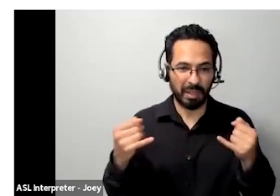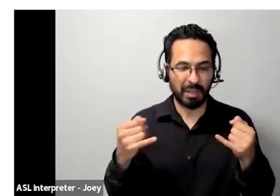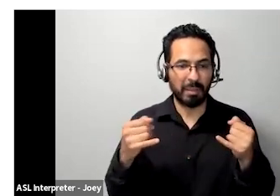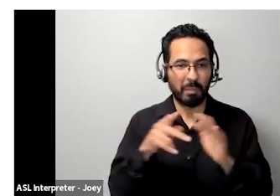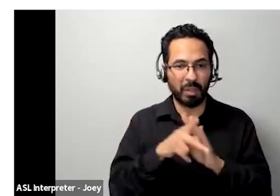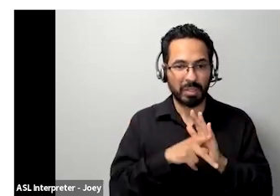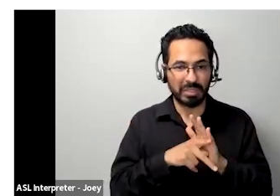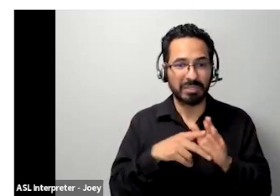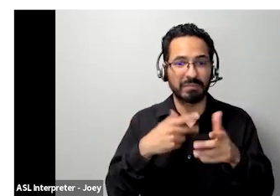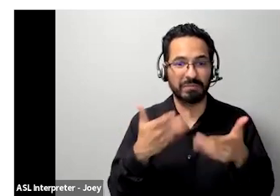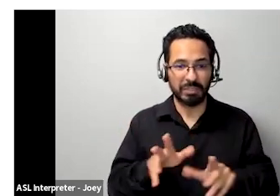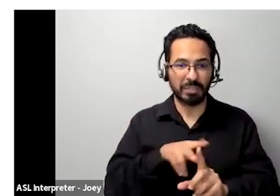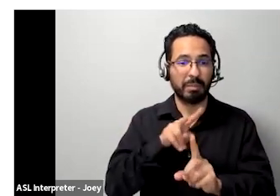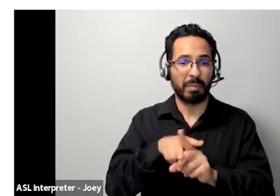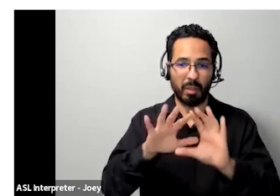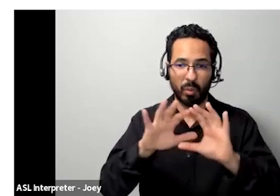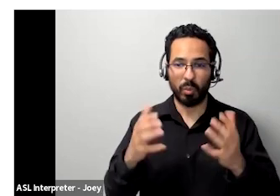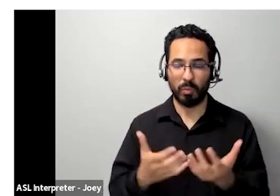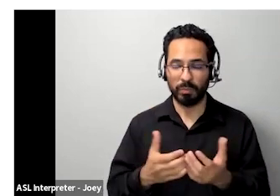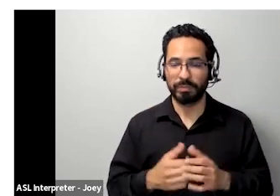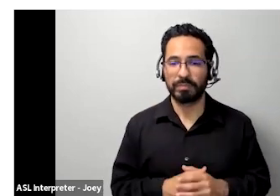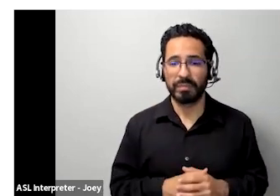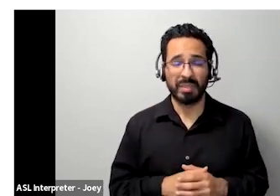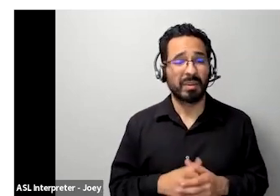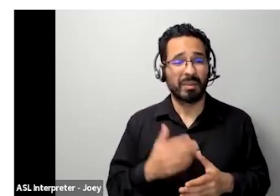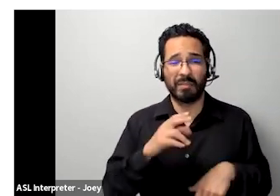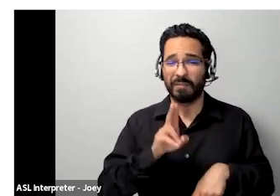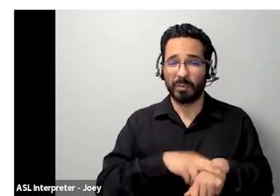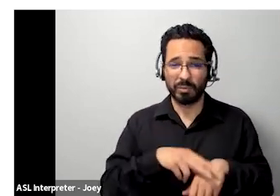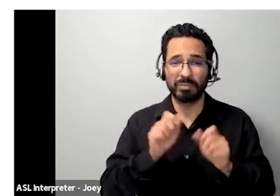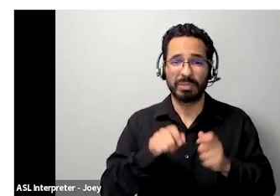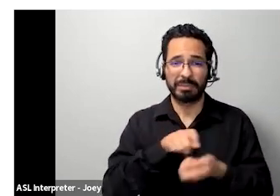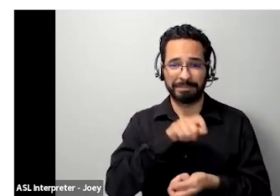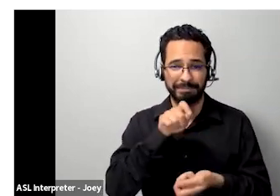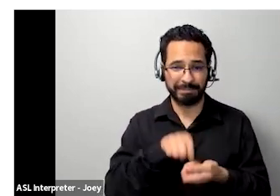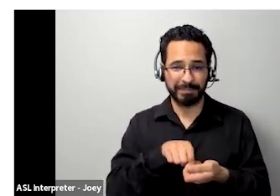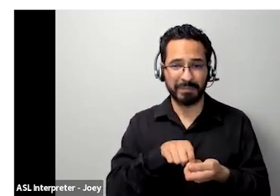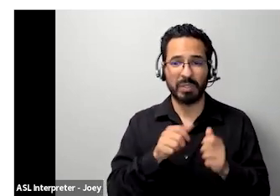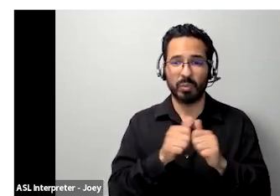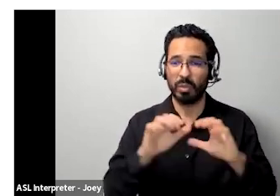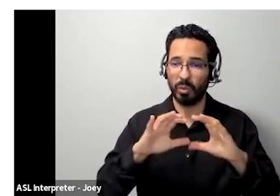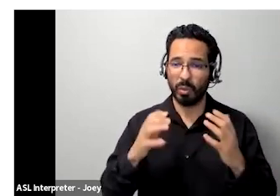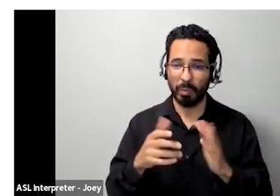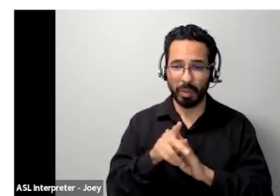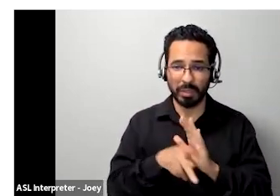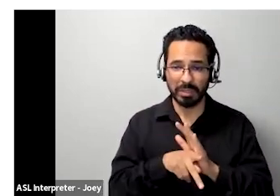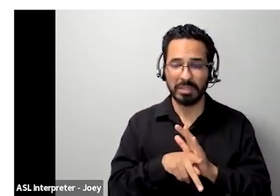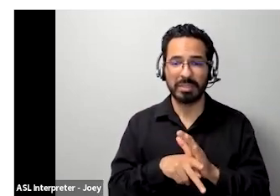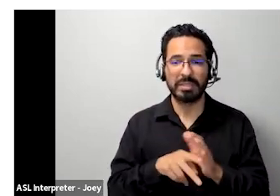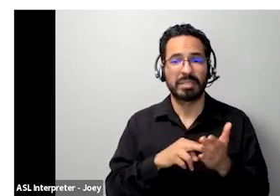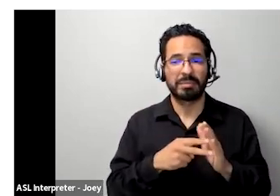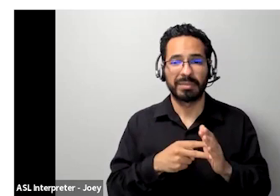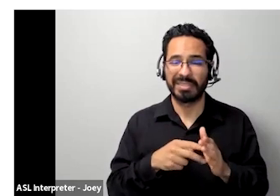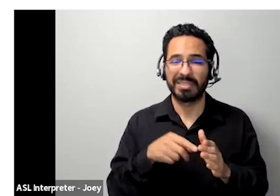course, you can't get tremendously specific within your global policy. And so this is where you're